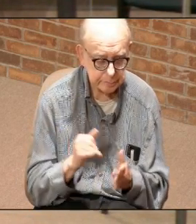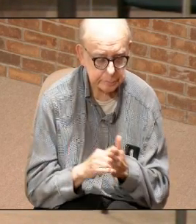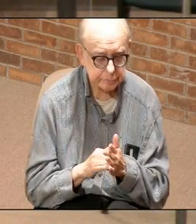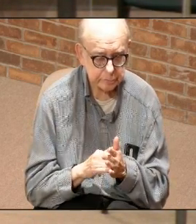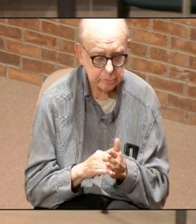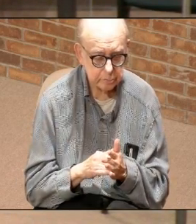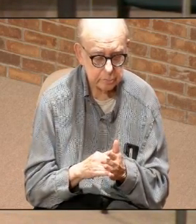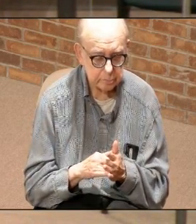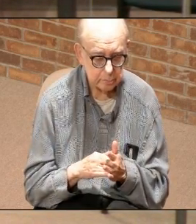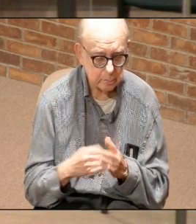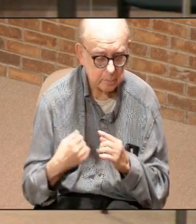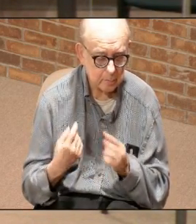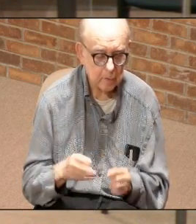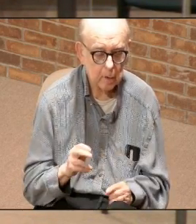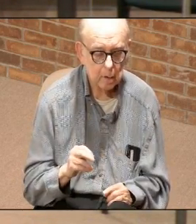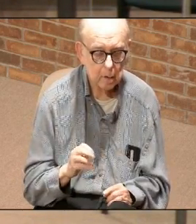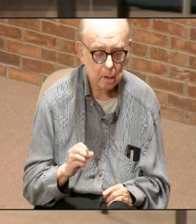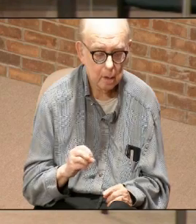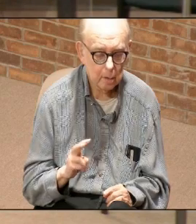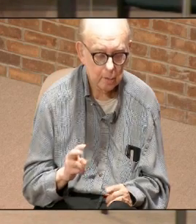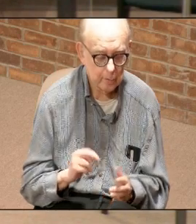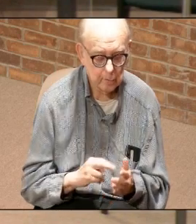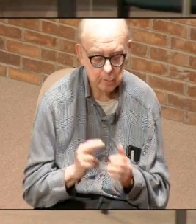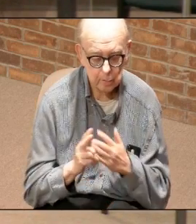that since November,